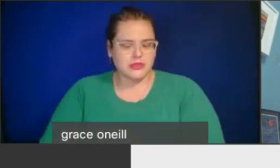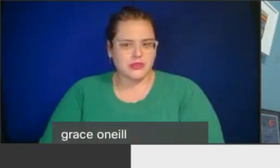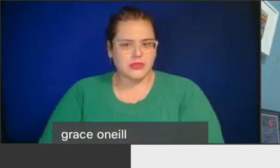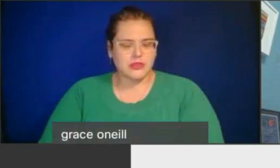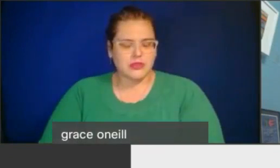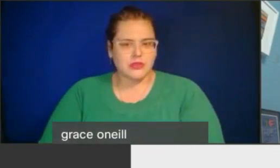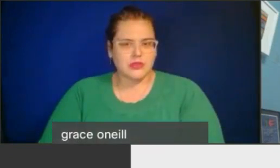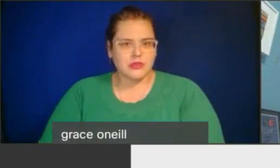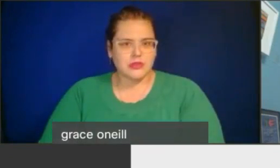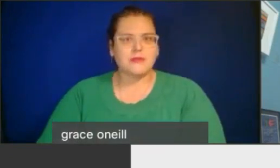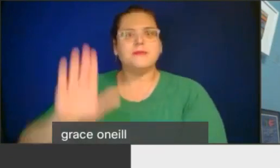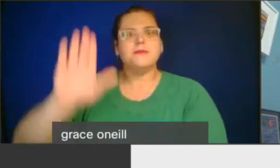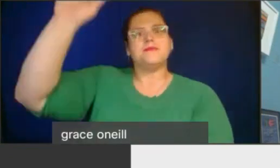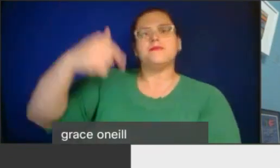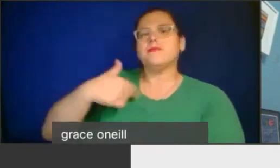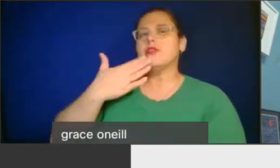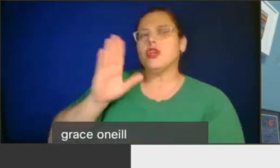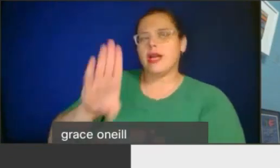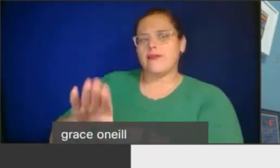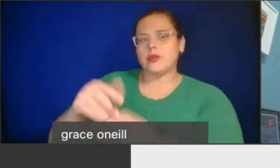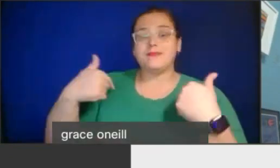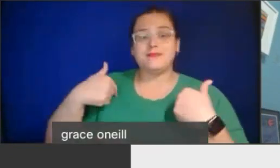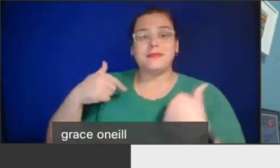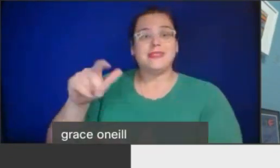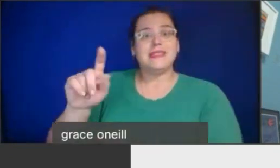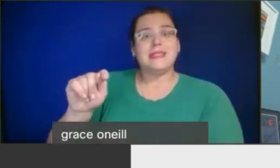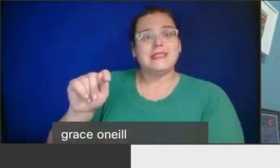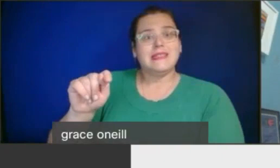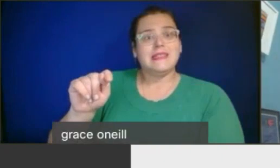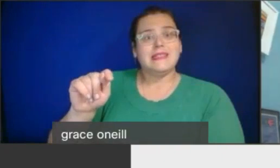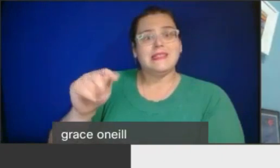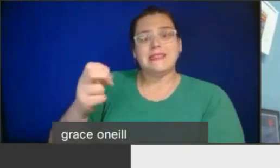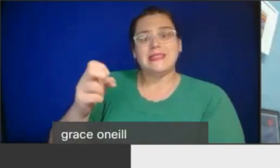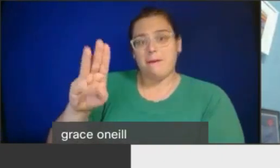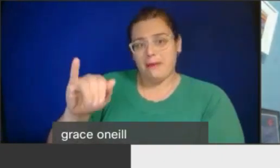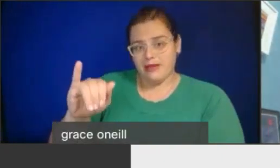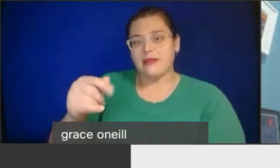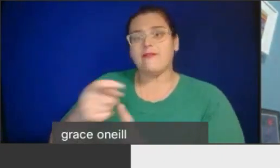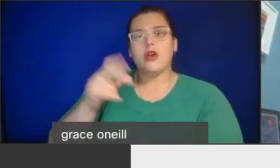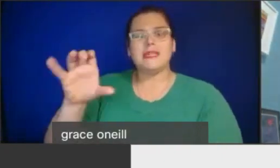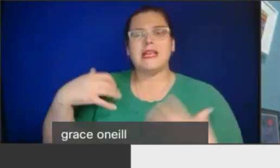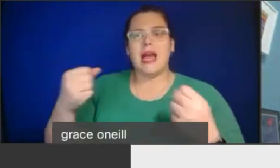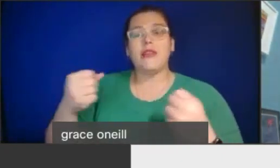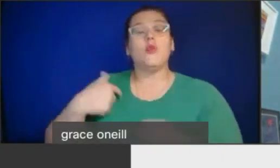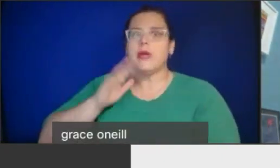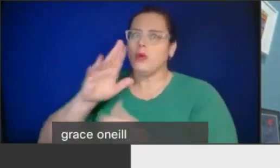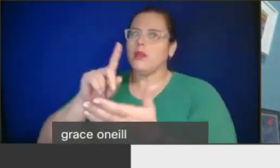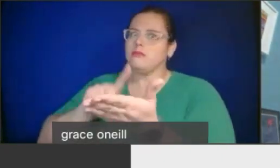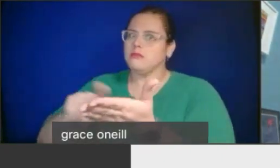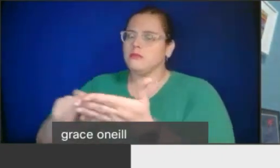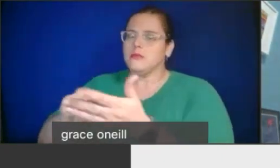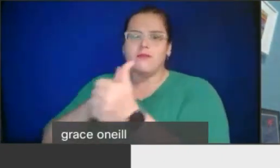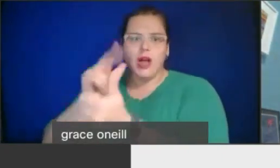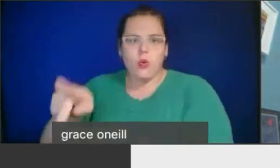Good afternoon. This is Tembi from DC Health. We will follow up with this and get back to you as soon as